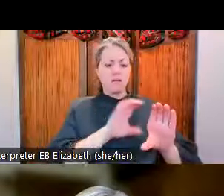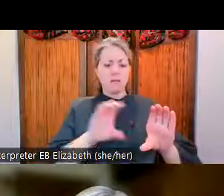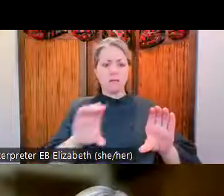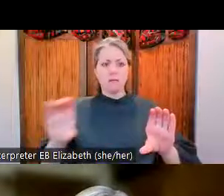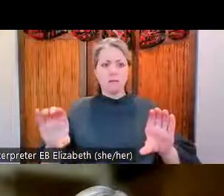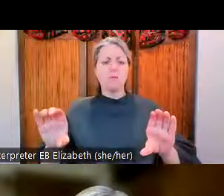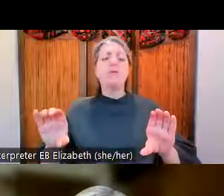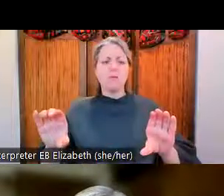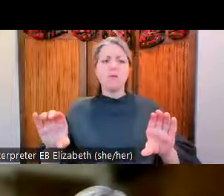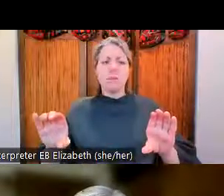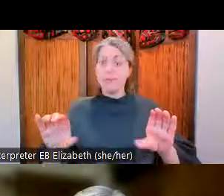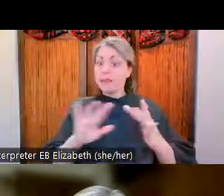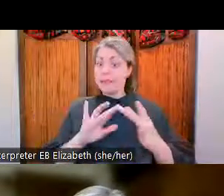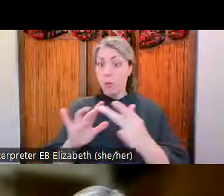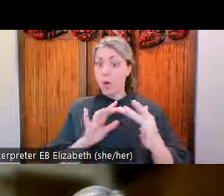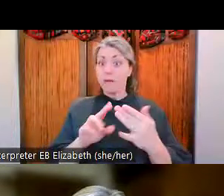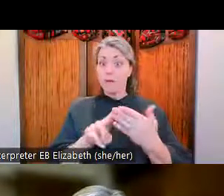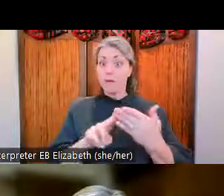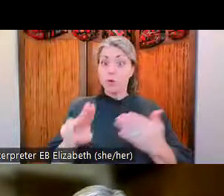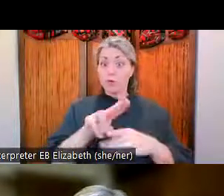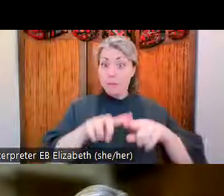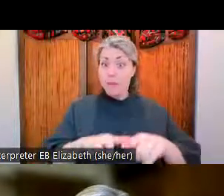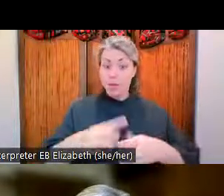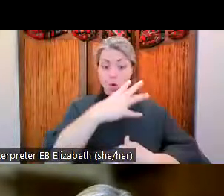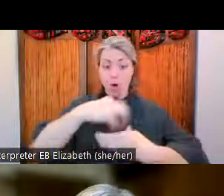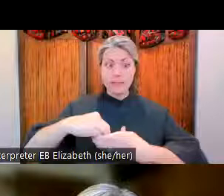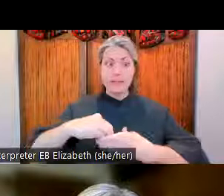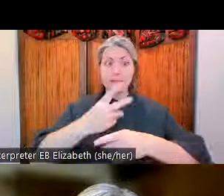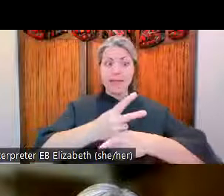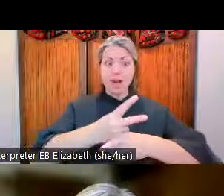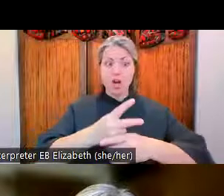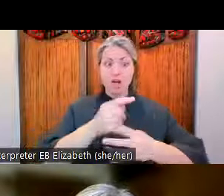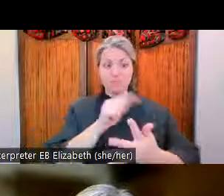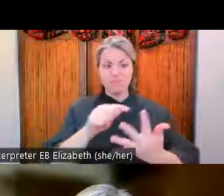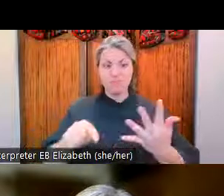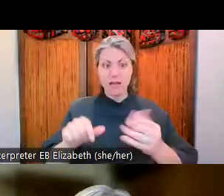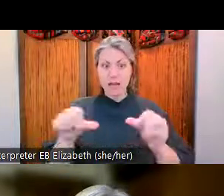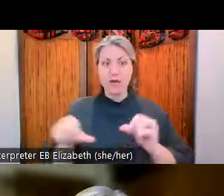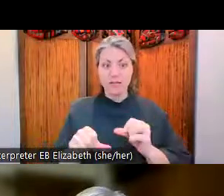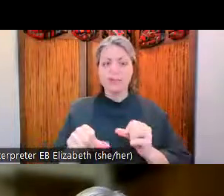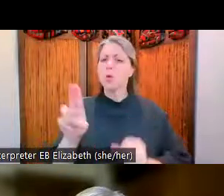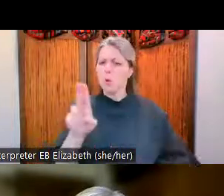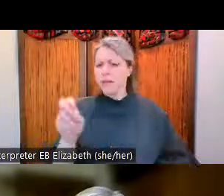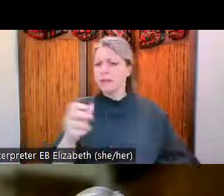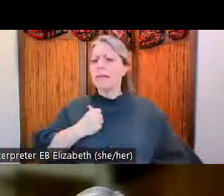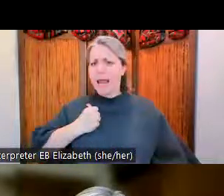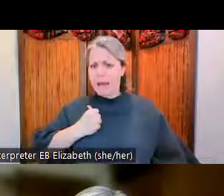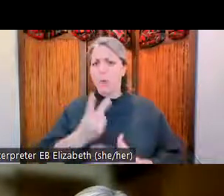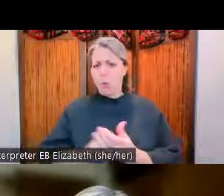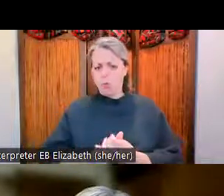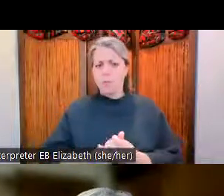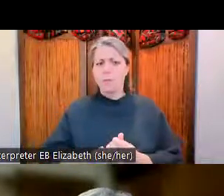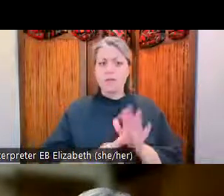of autism, university-based autism care sites across the US and Canada, started